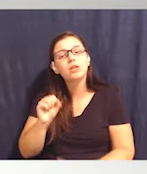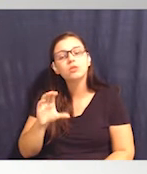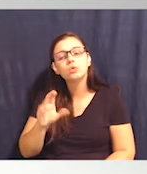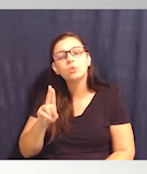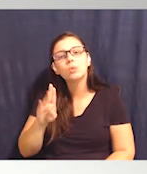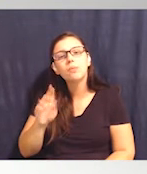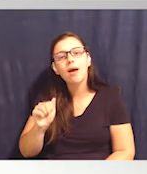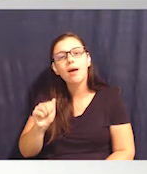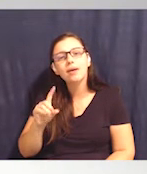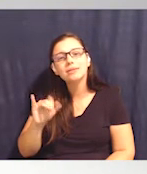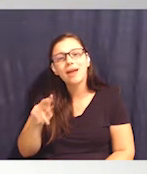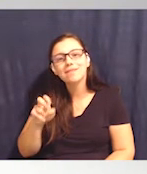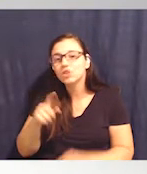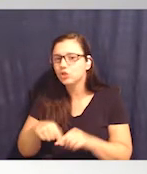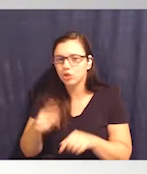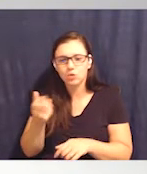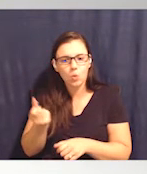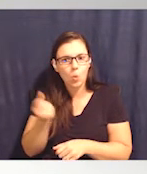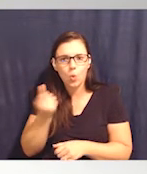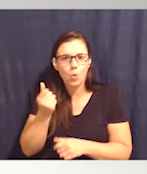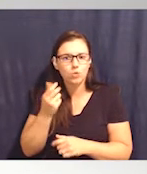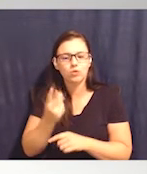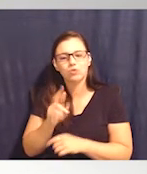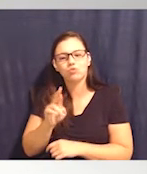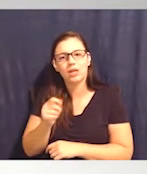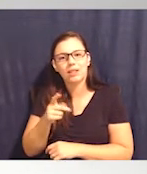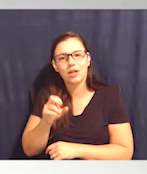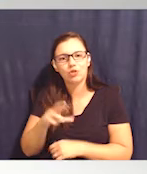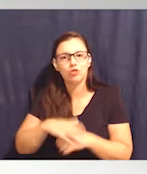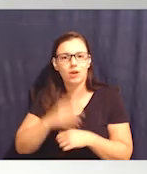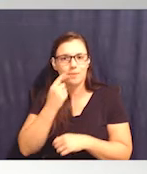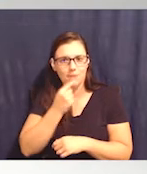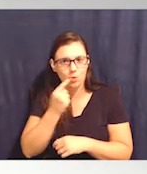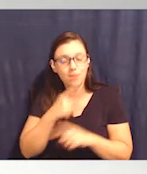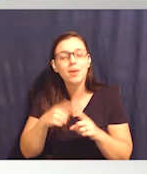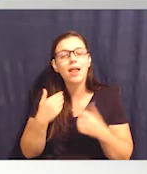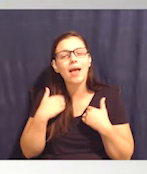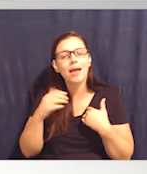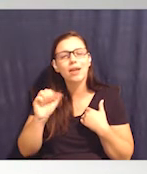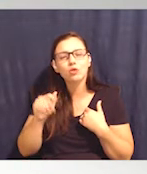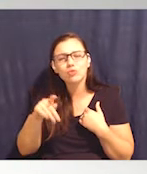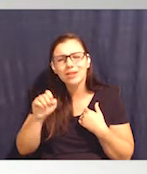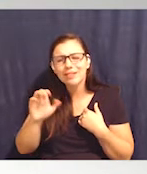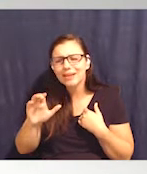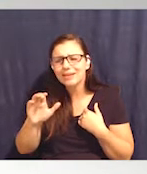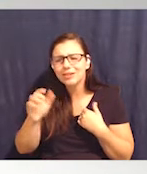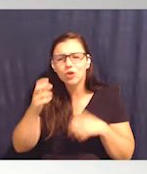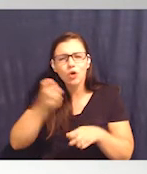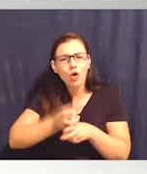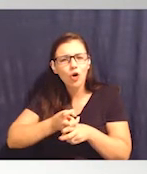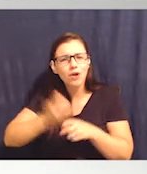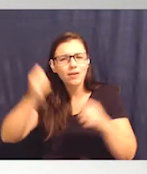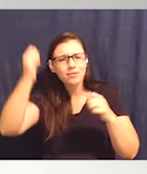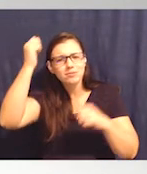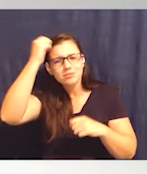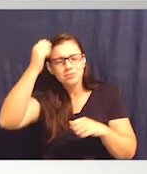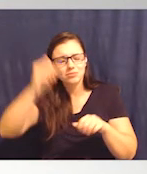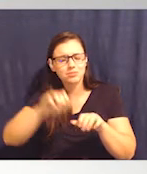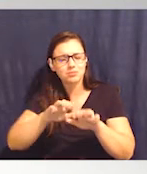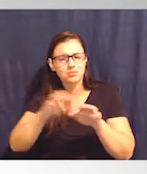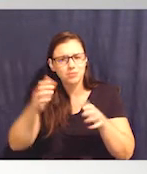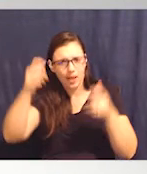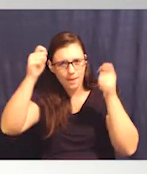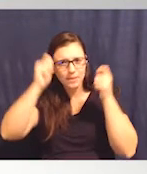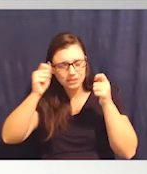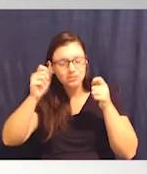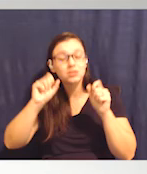a place on vacation that did the acrylic hard helmets where he could walk on the bottom. We talked to them.